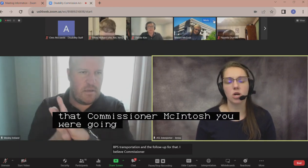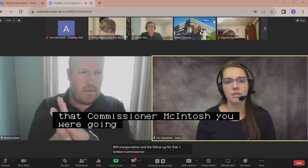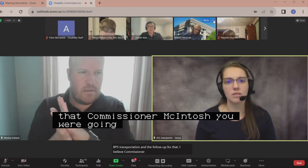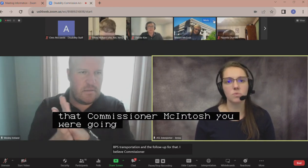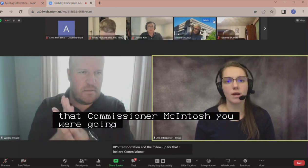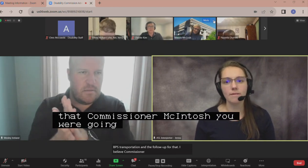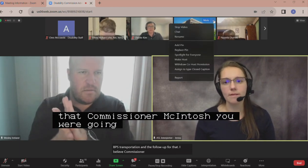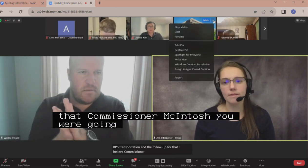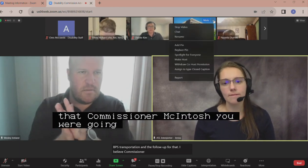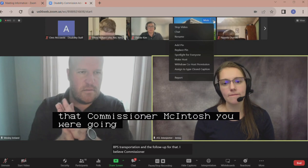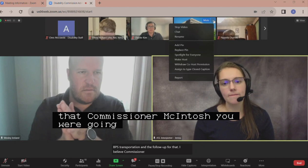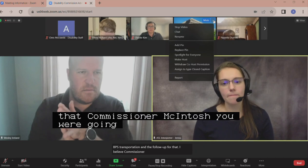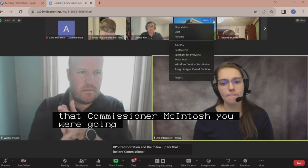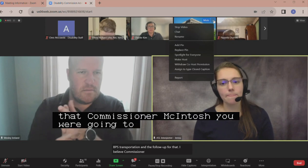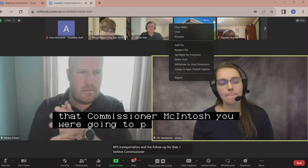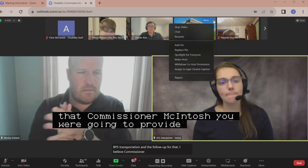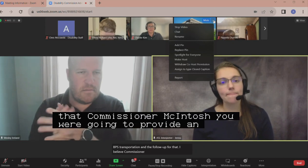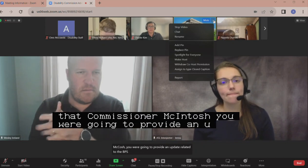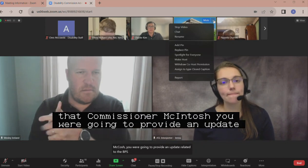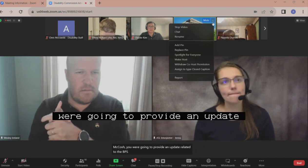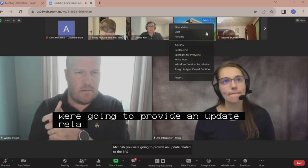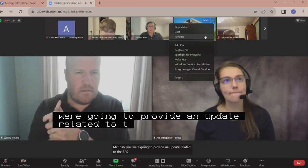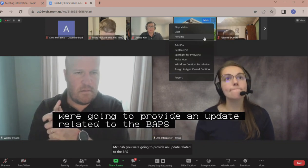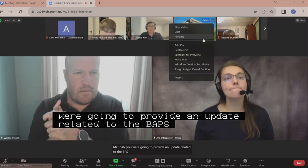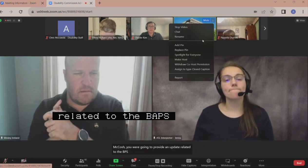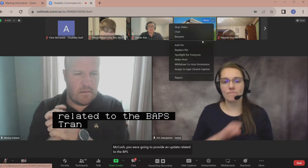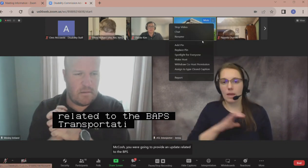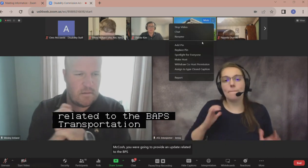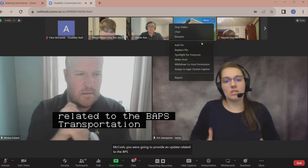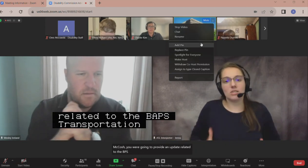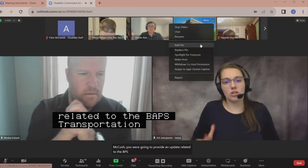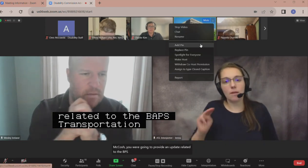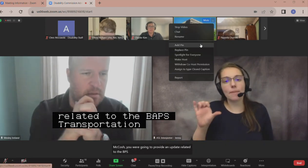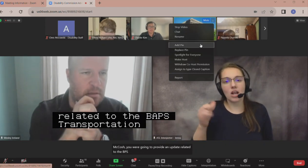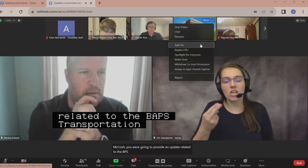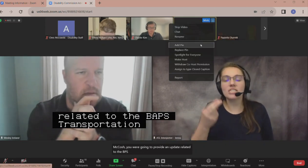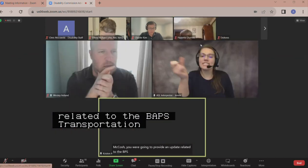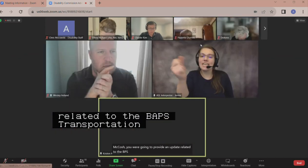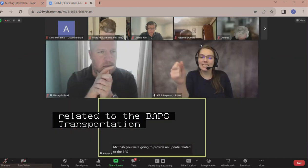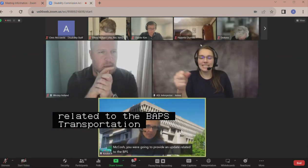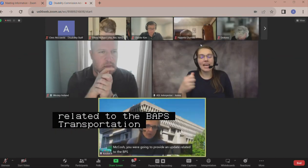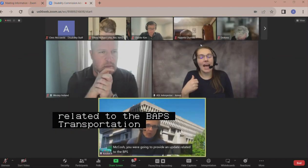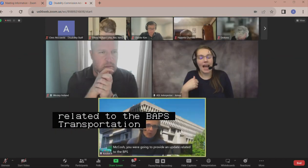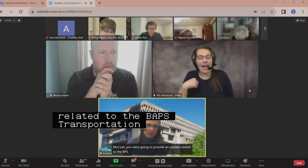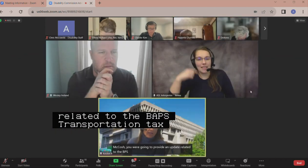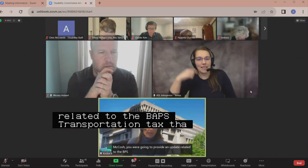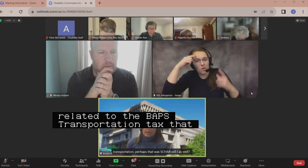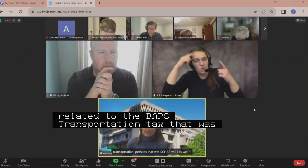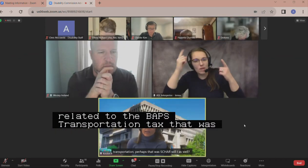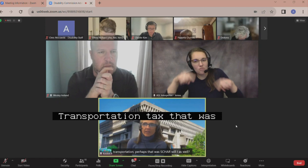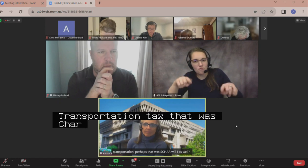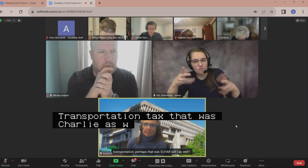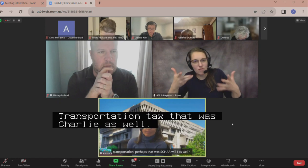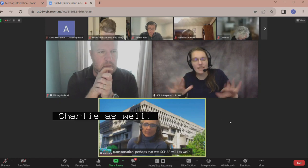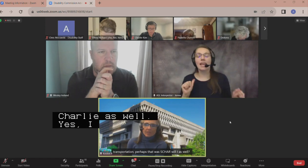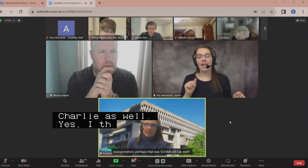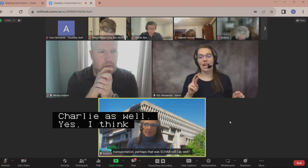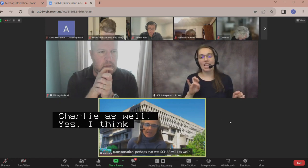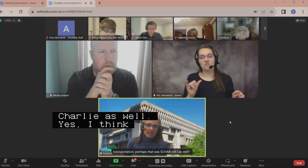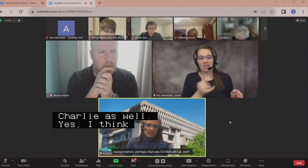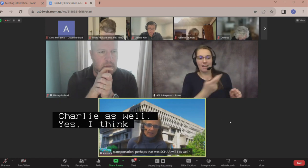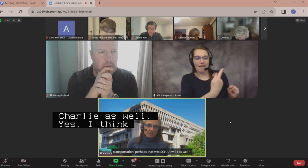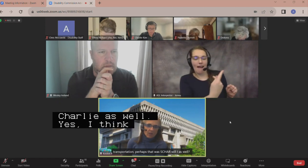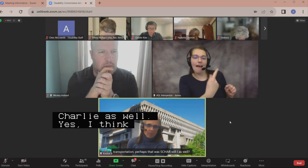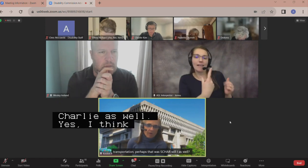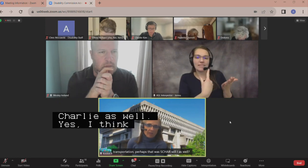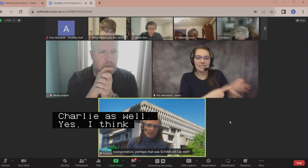was Charlie as well? Yes, I think we agreed. I know Andrew and I had talked about getting